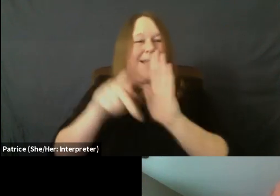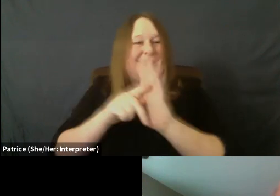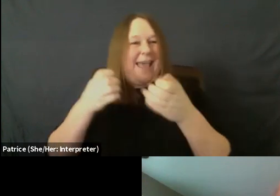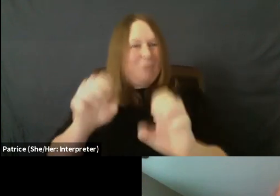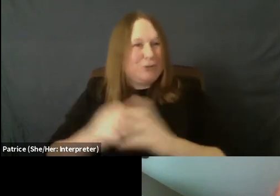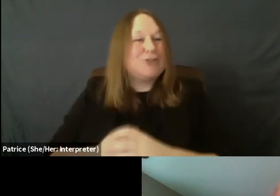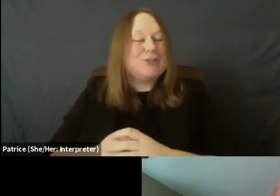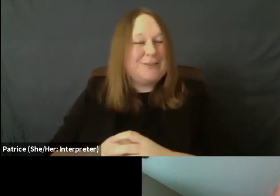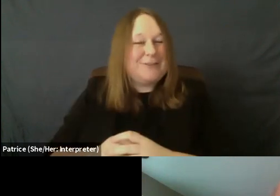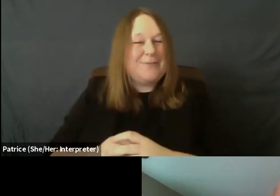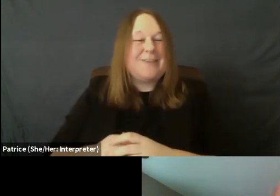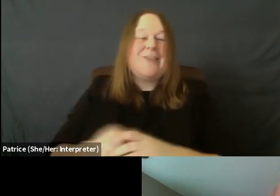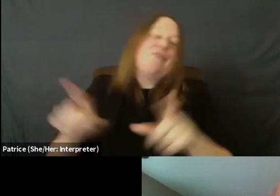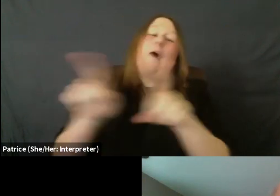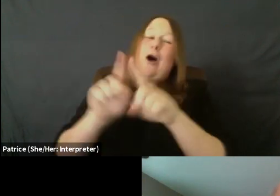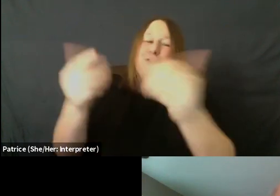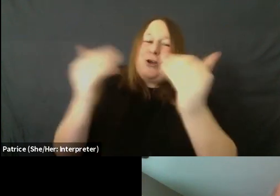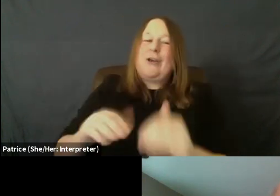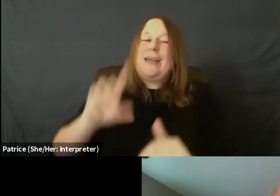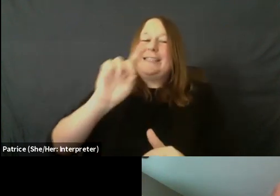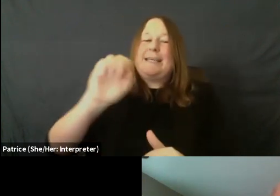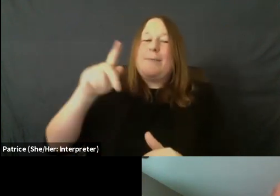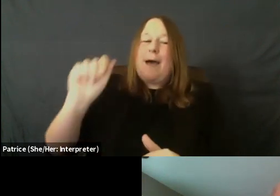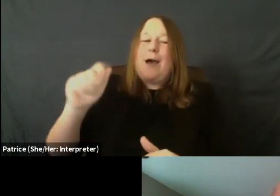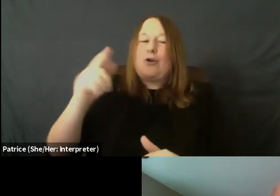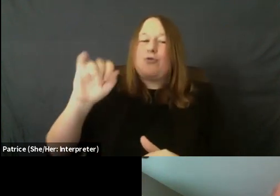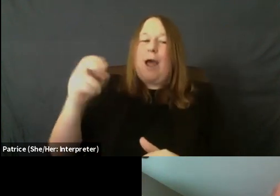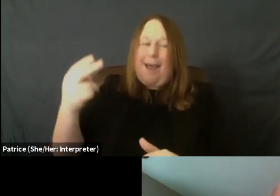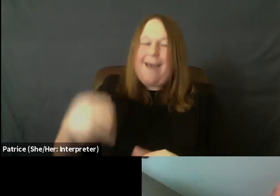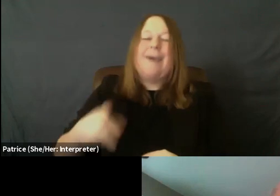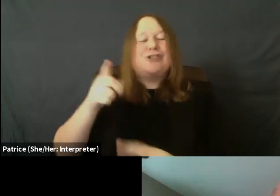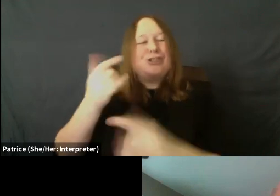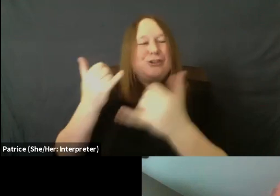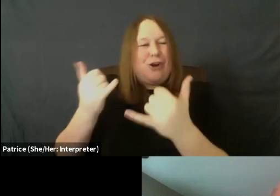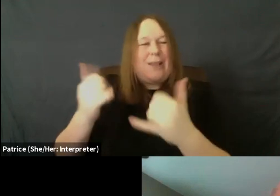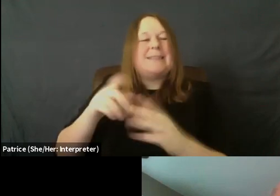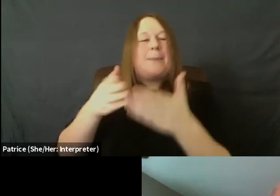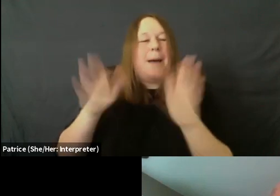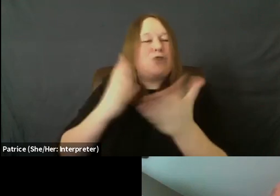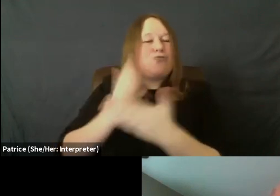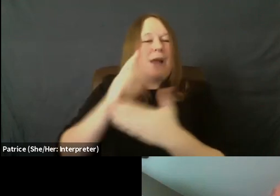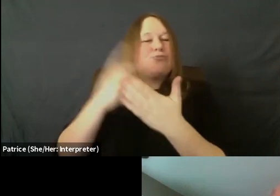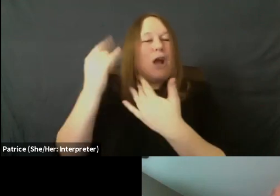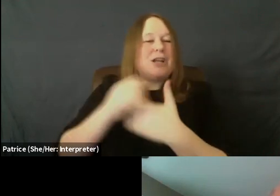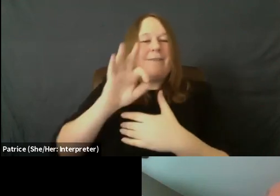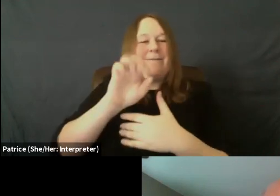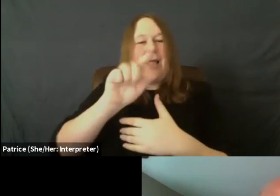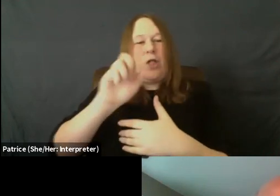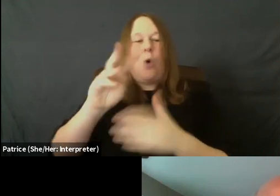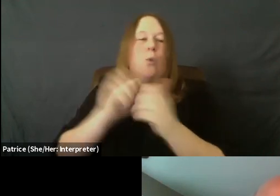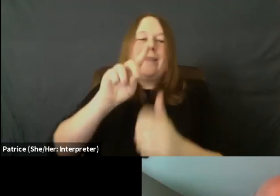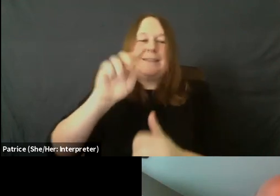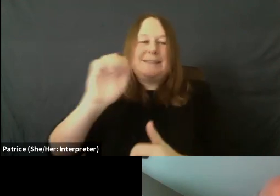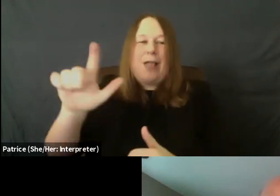efforts. We also have Deepa Goraya. She currently is a Public Rights Project Fellow with the Delaware